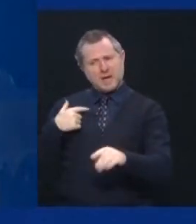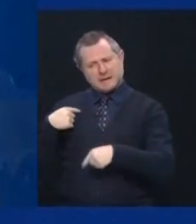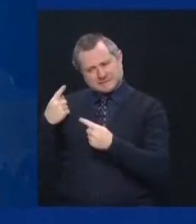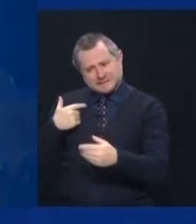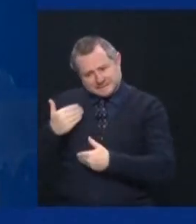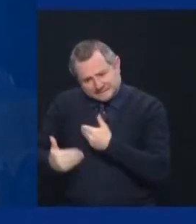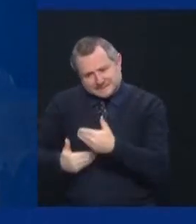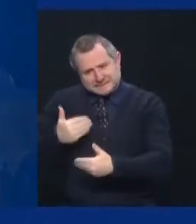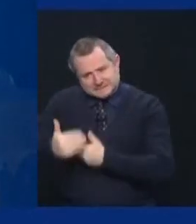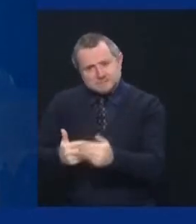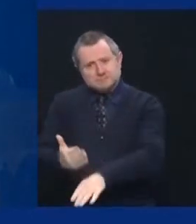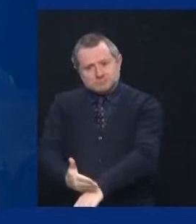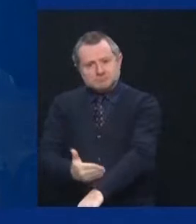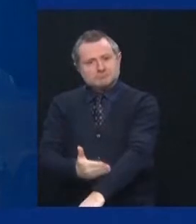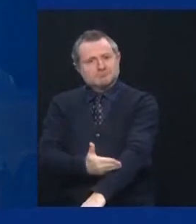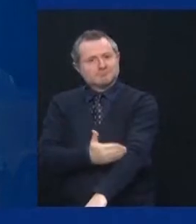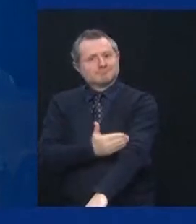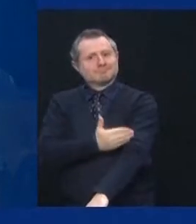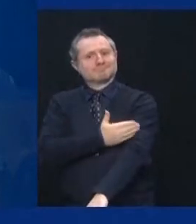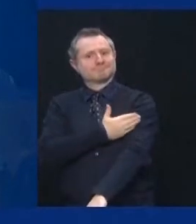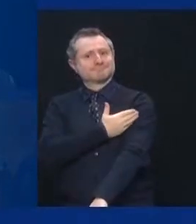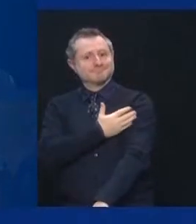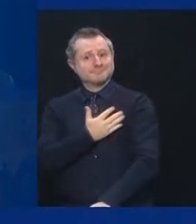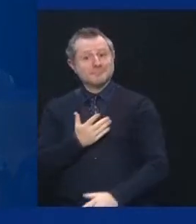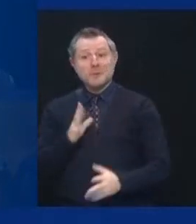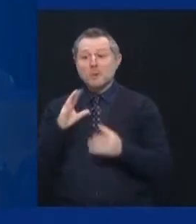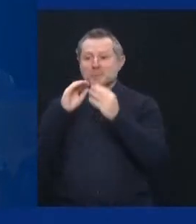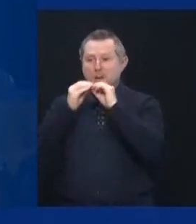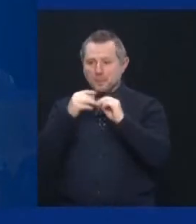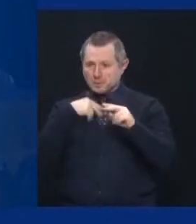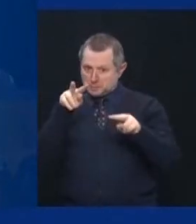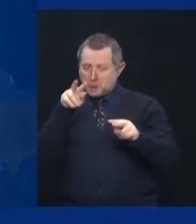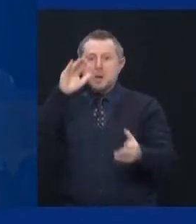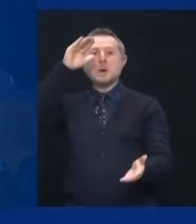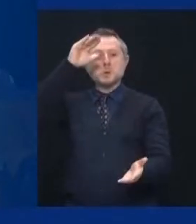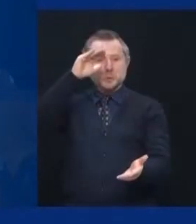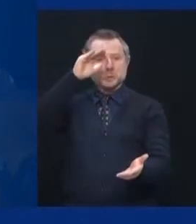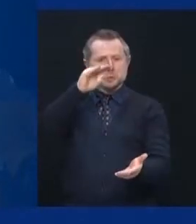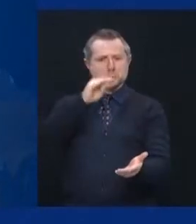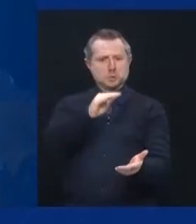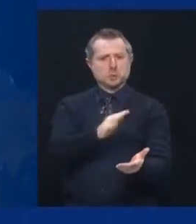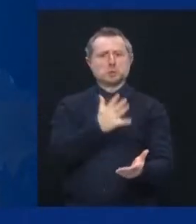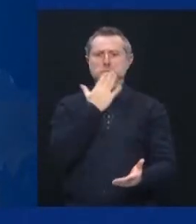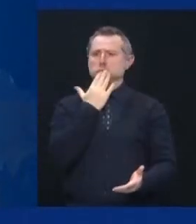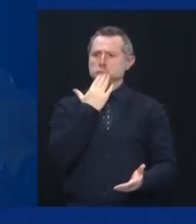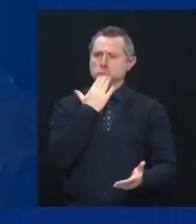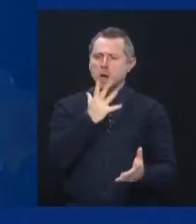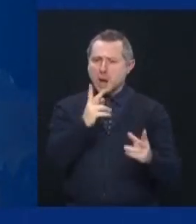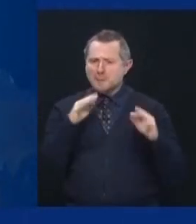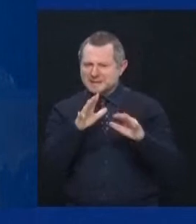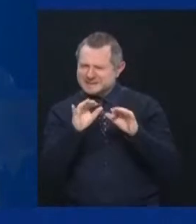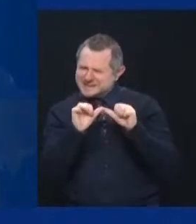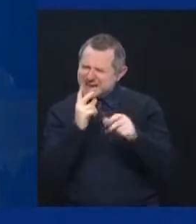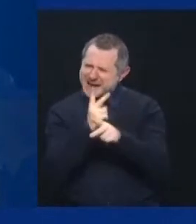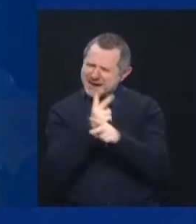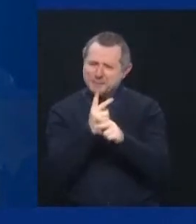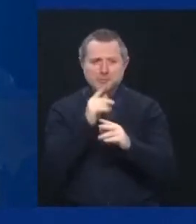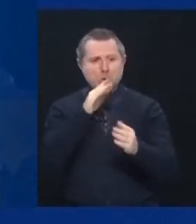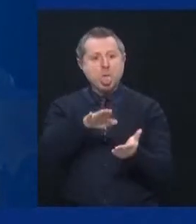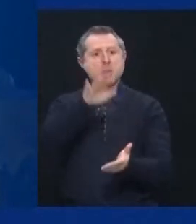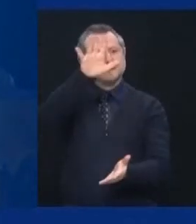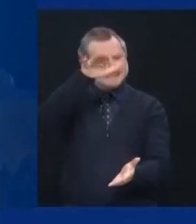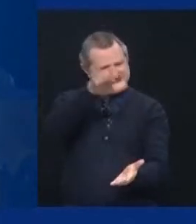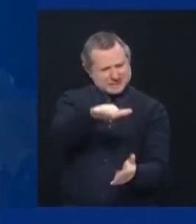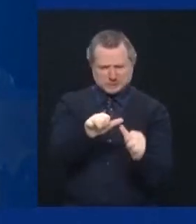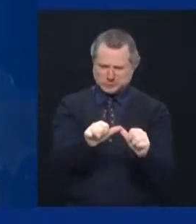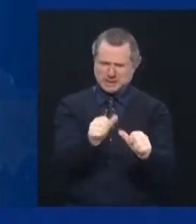over the past few weeks. The numbers are down. We want to keep them down. People don't have to be malicious